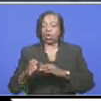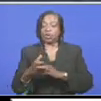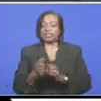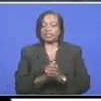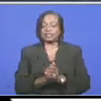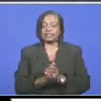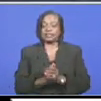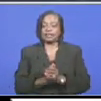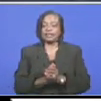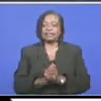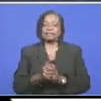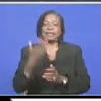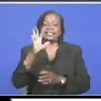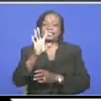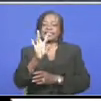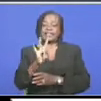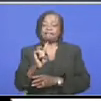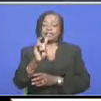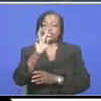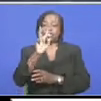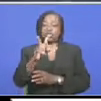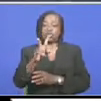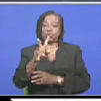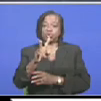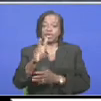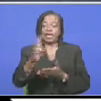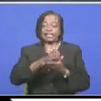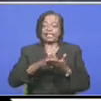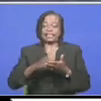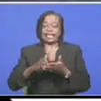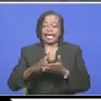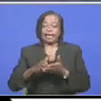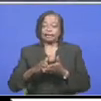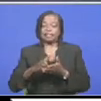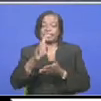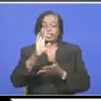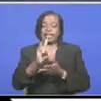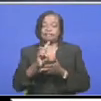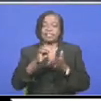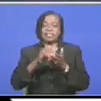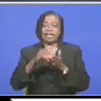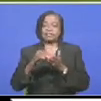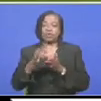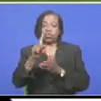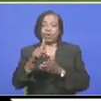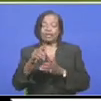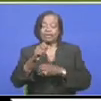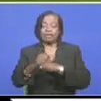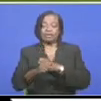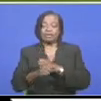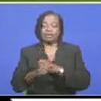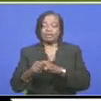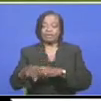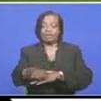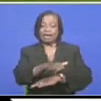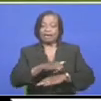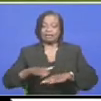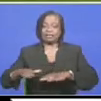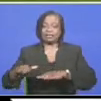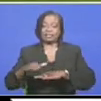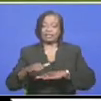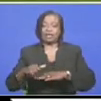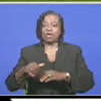par 72 golf course designed by Greg Norman. It's some 7,001 yards, so it's a pretty tough golf course. And with this being a